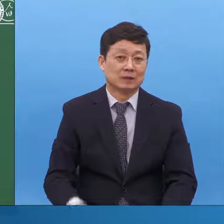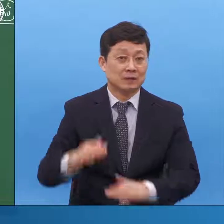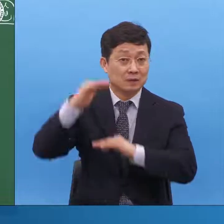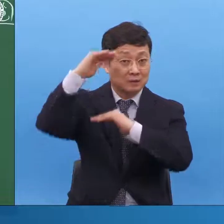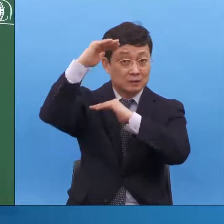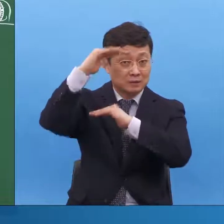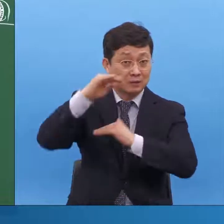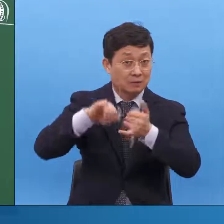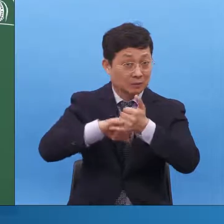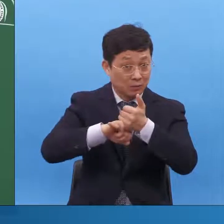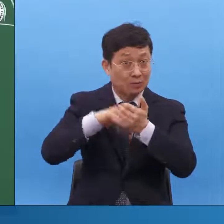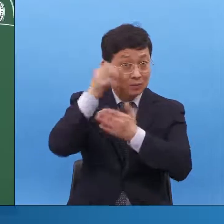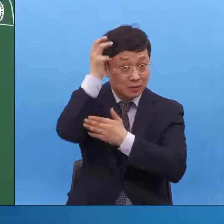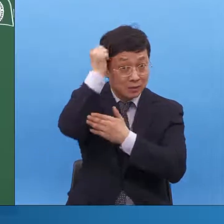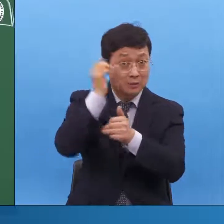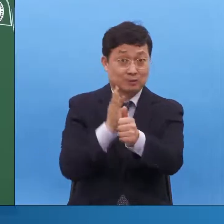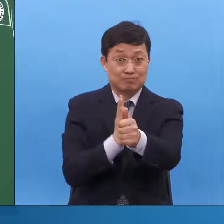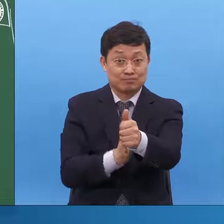Remember,